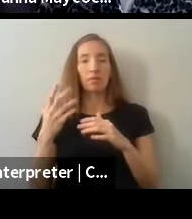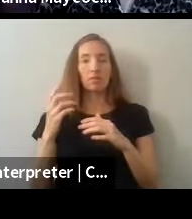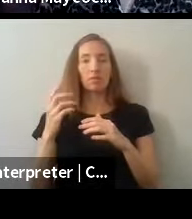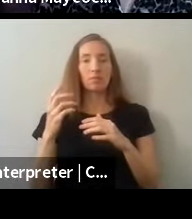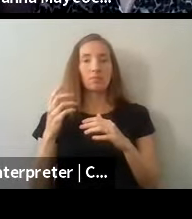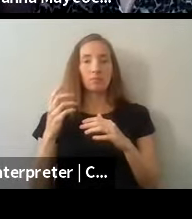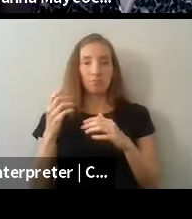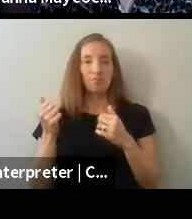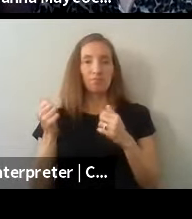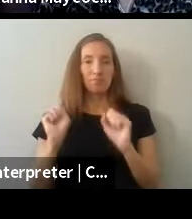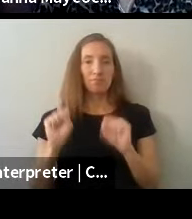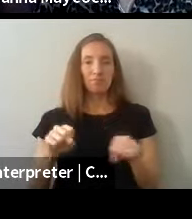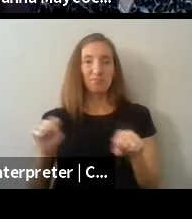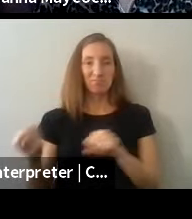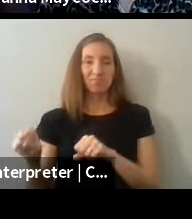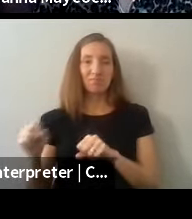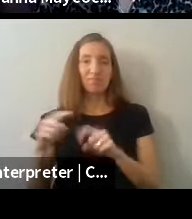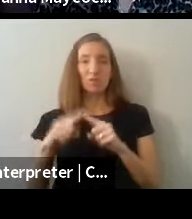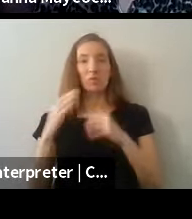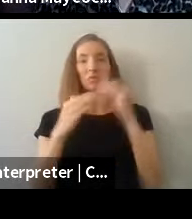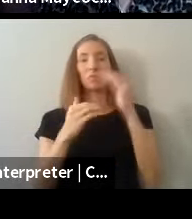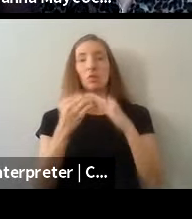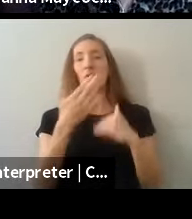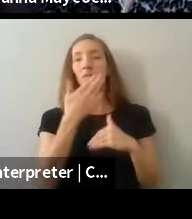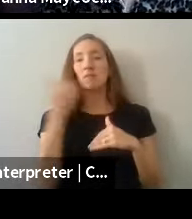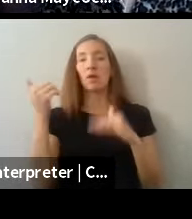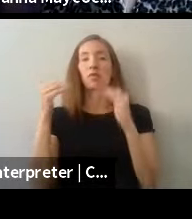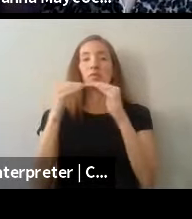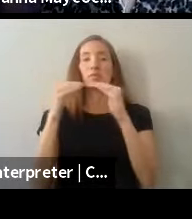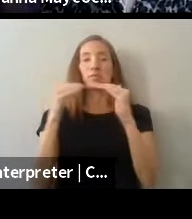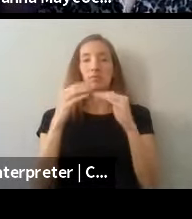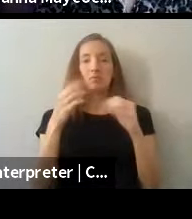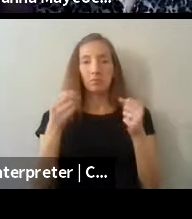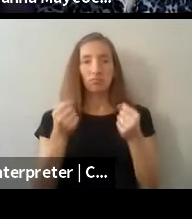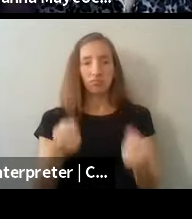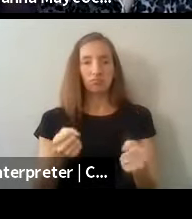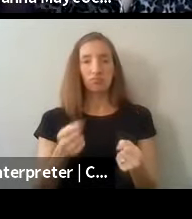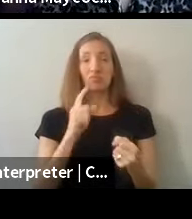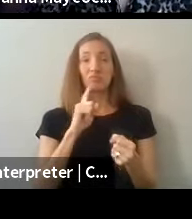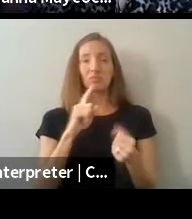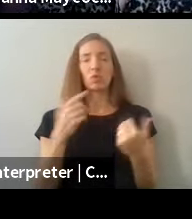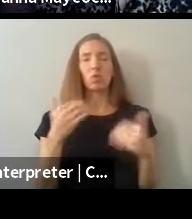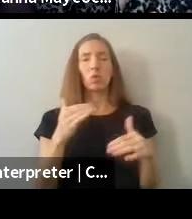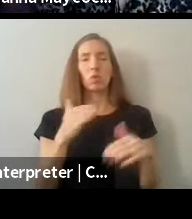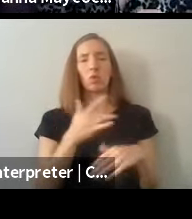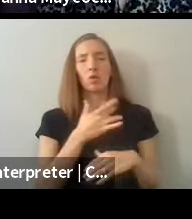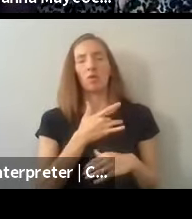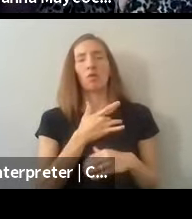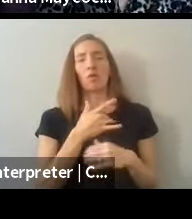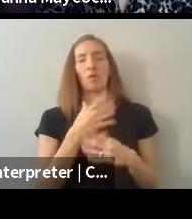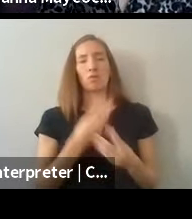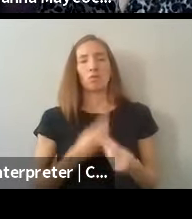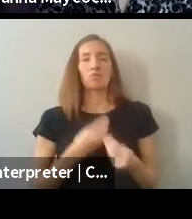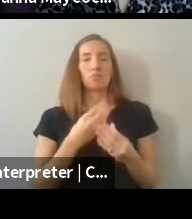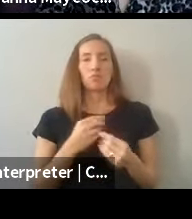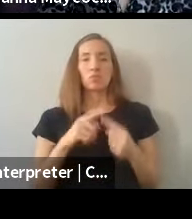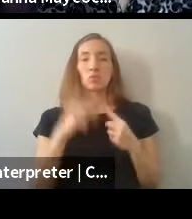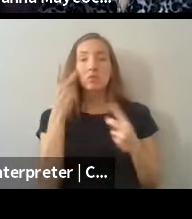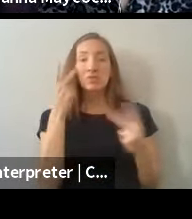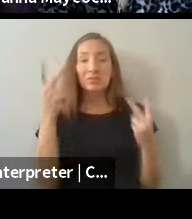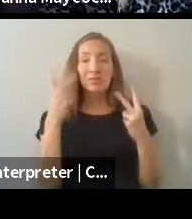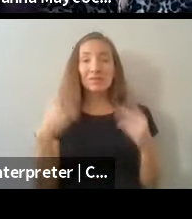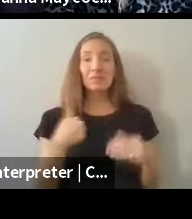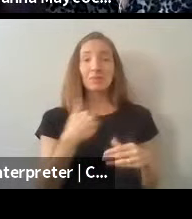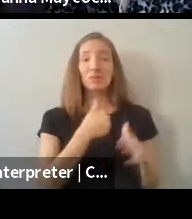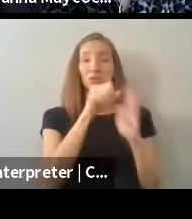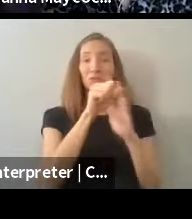societies. It is heartwarming to see that member states, international organizations, private sector, regional